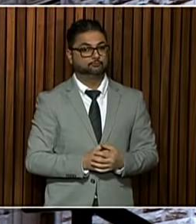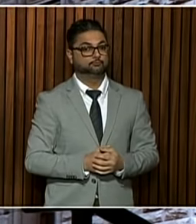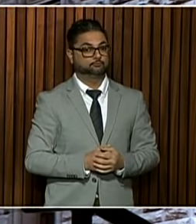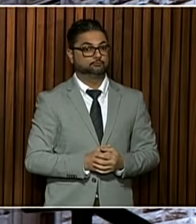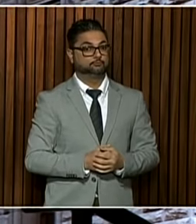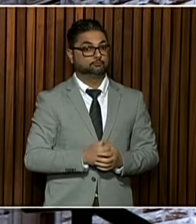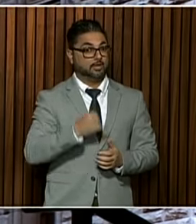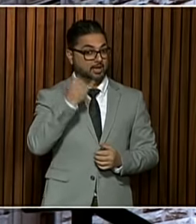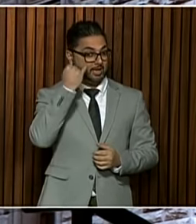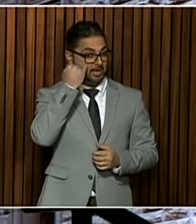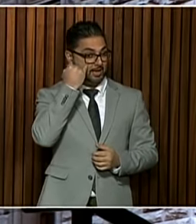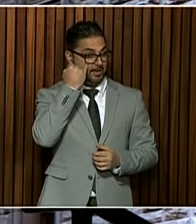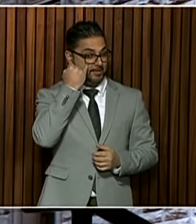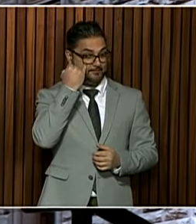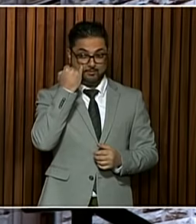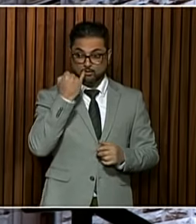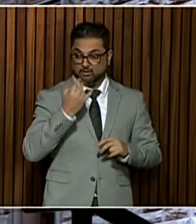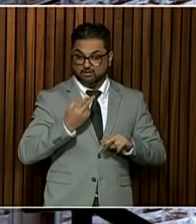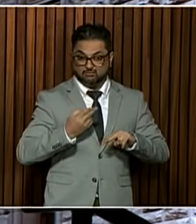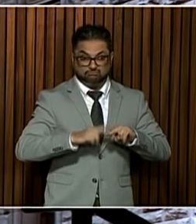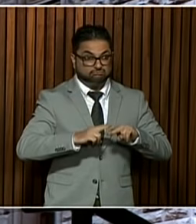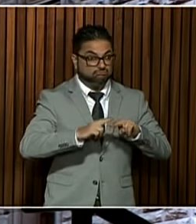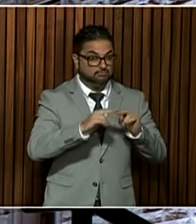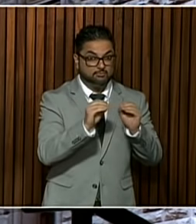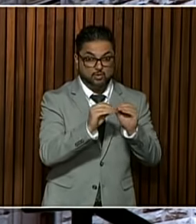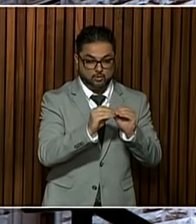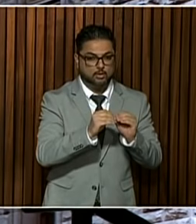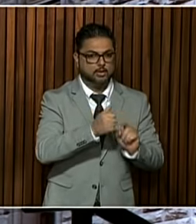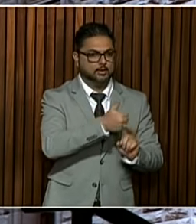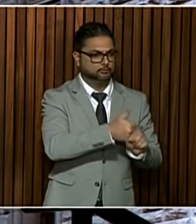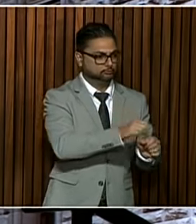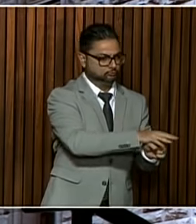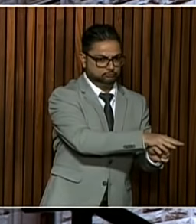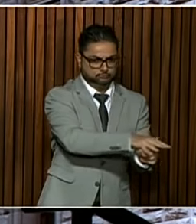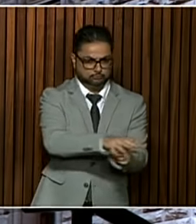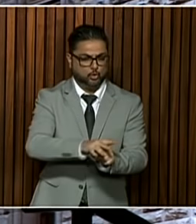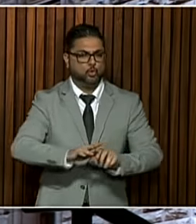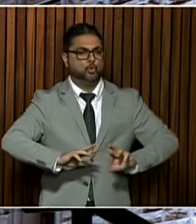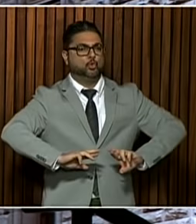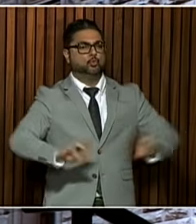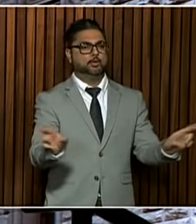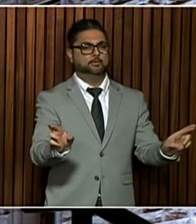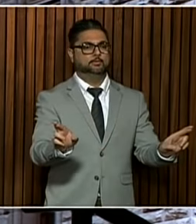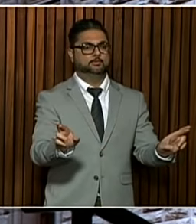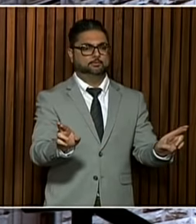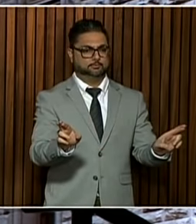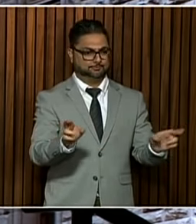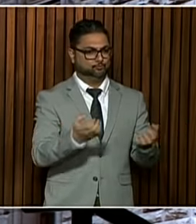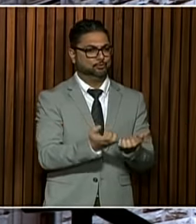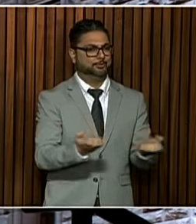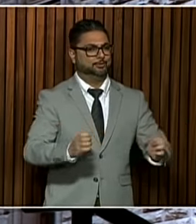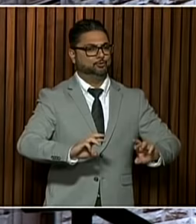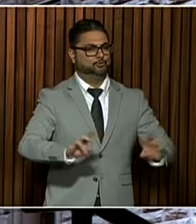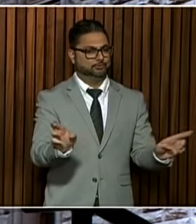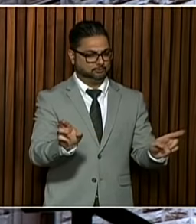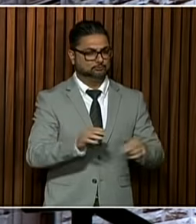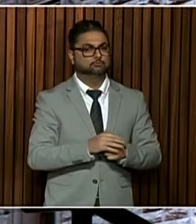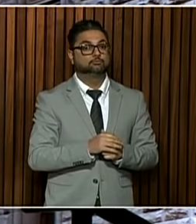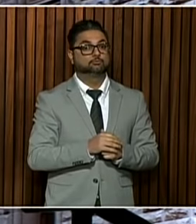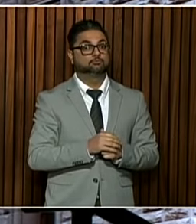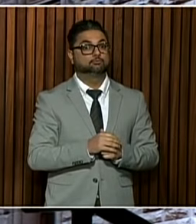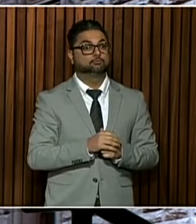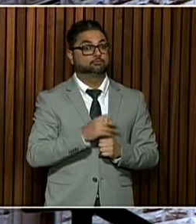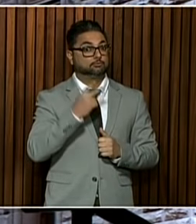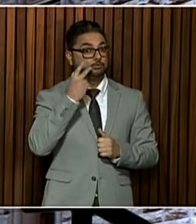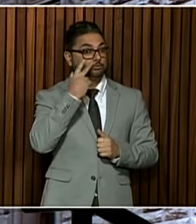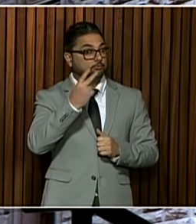those various sectors will be ready to do that. And that's why we keep seeing that with the limitation of elective procedures,